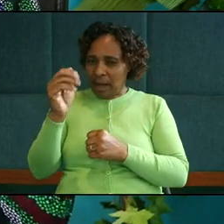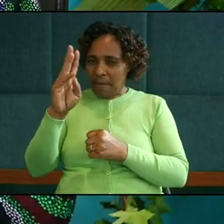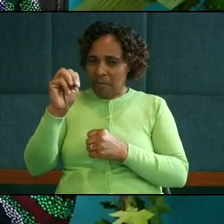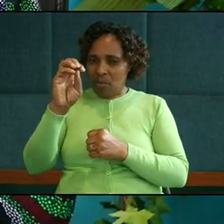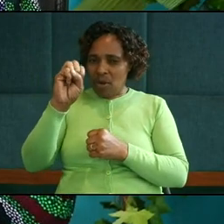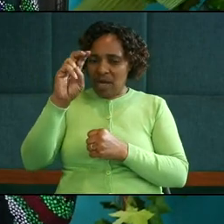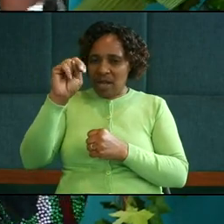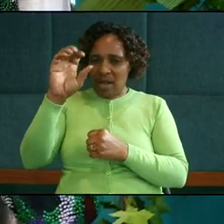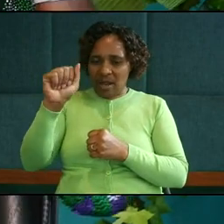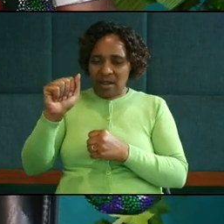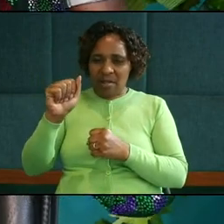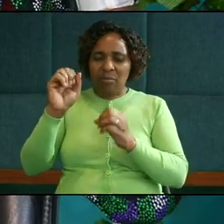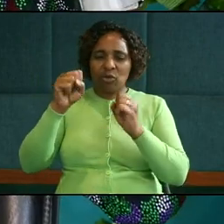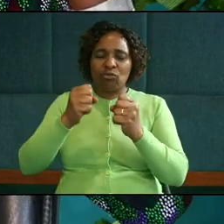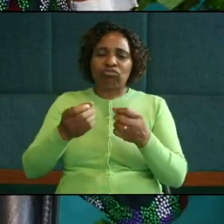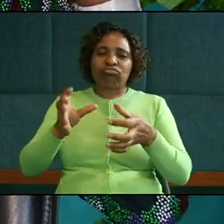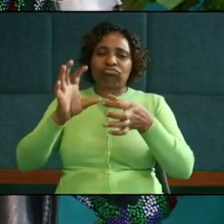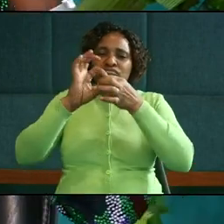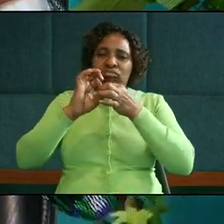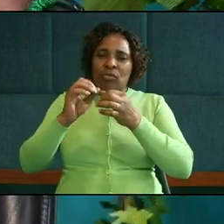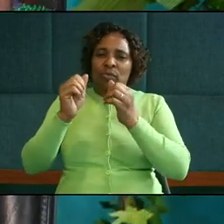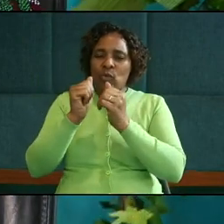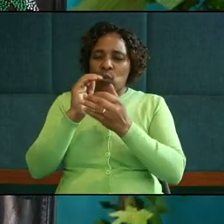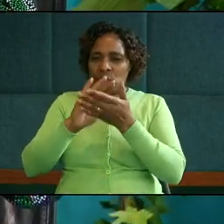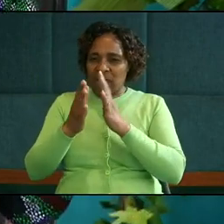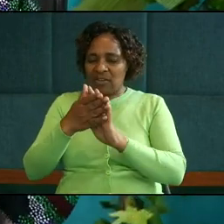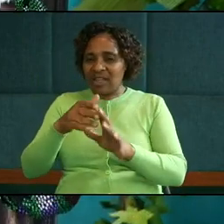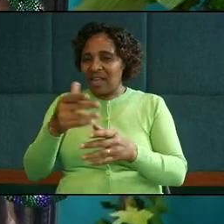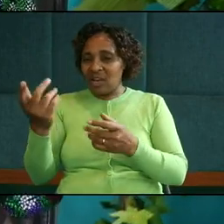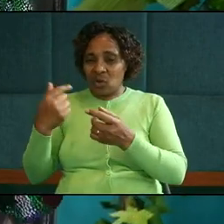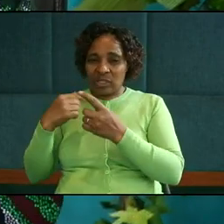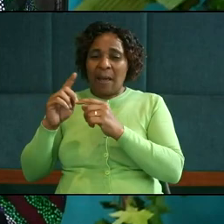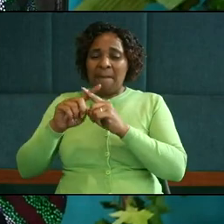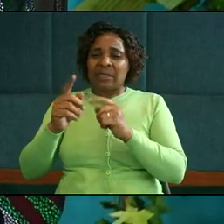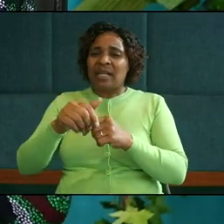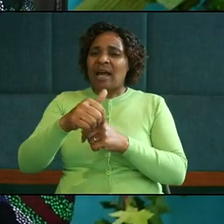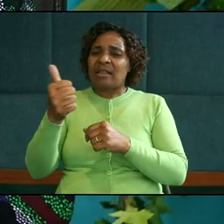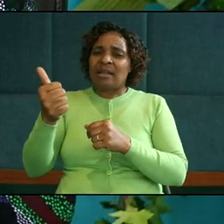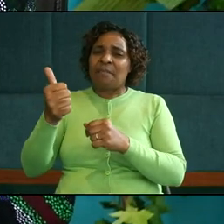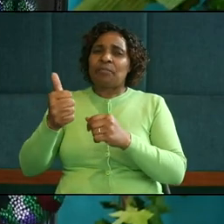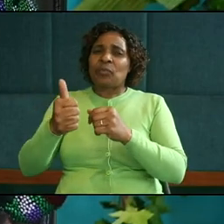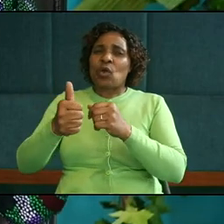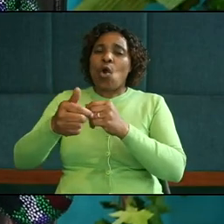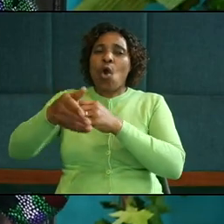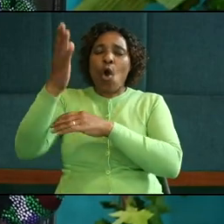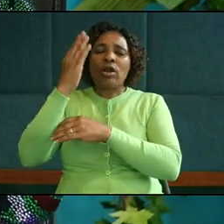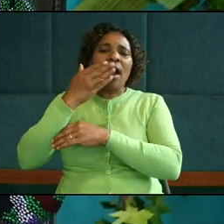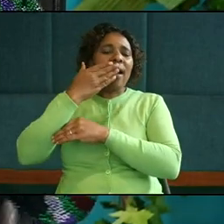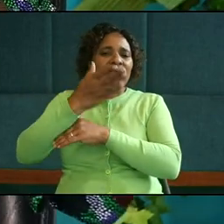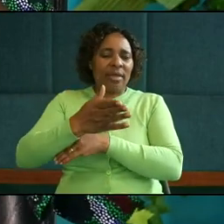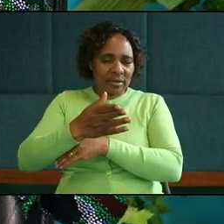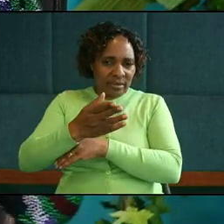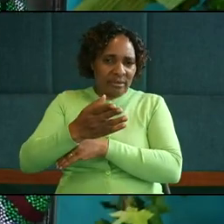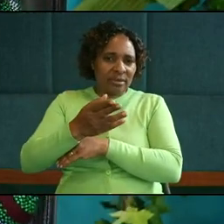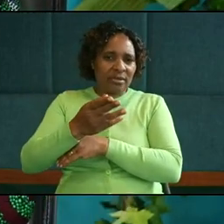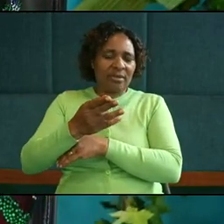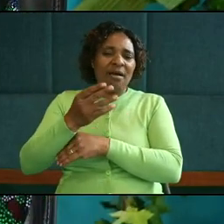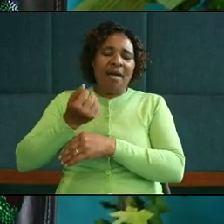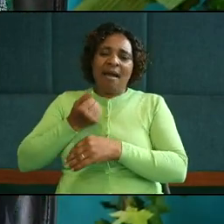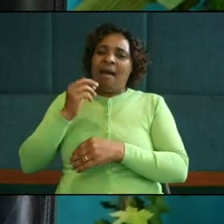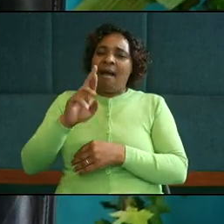his consent, mm-hmm. but that's another matter. Mm-hmm. But the thing is, like, God answered her whim. God answered her,